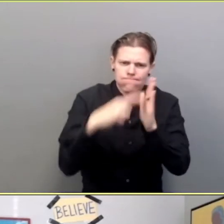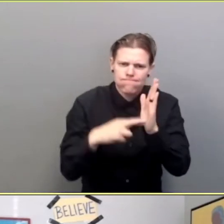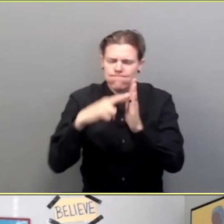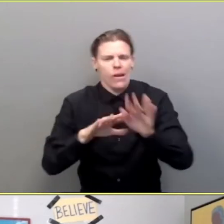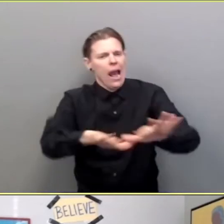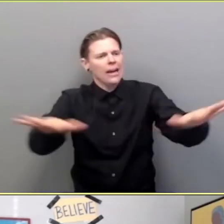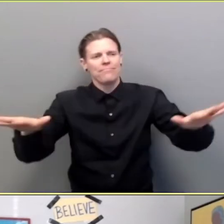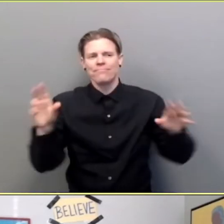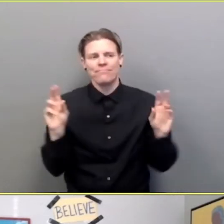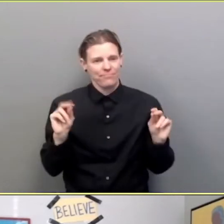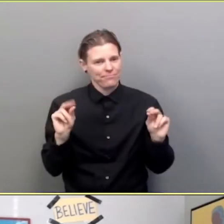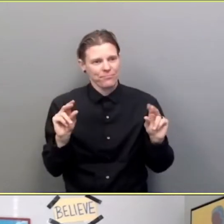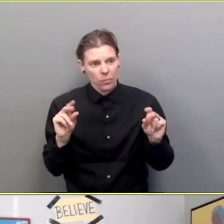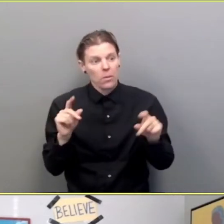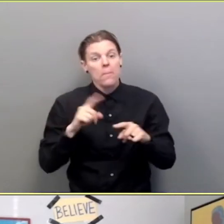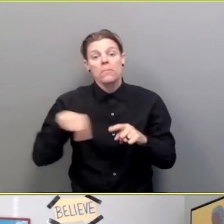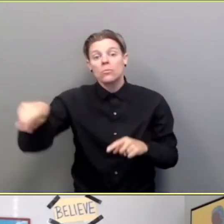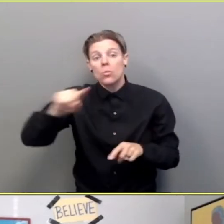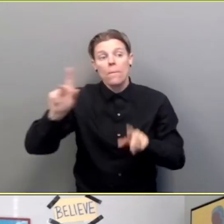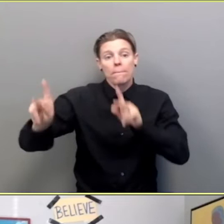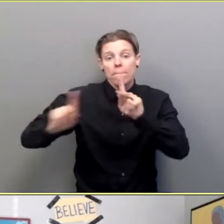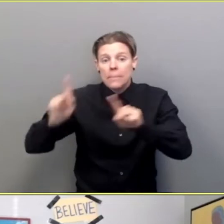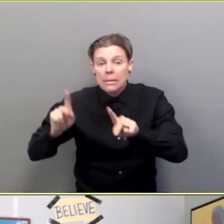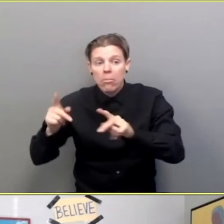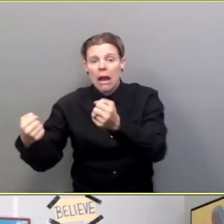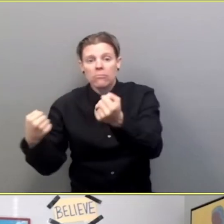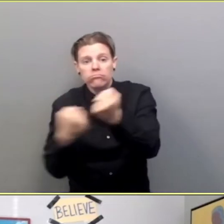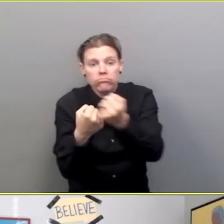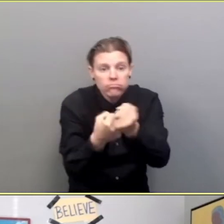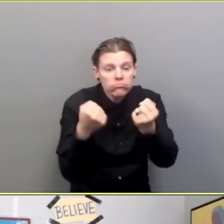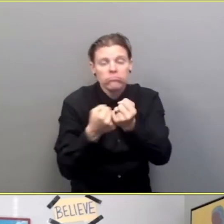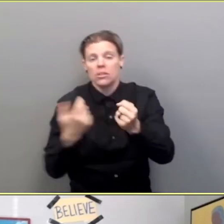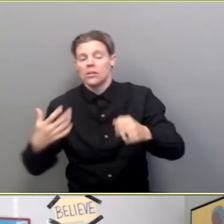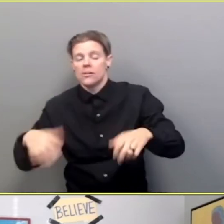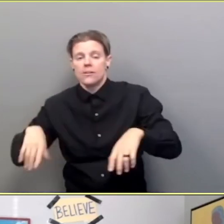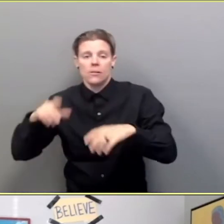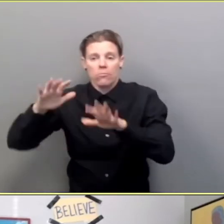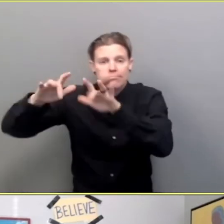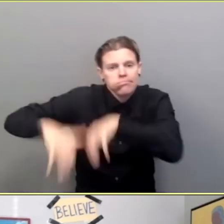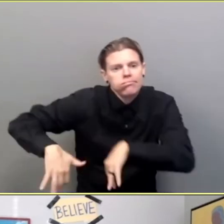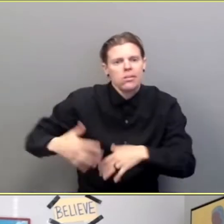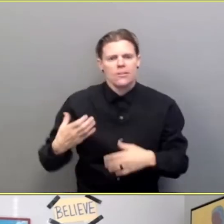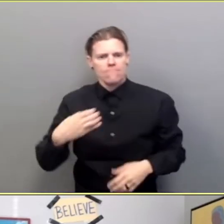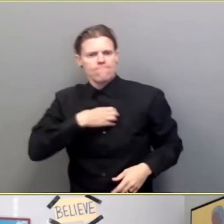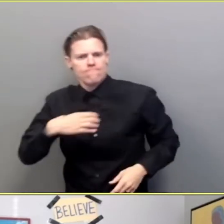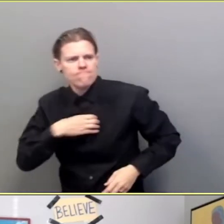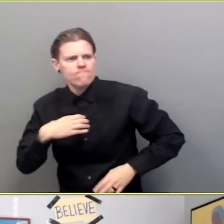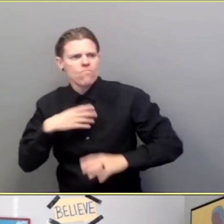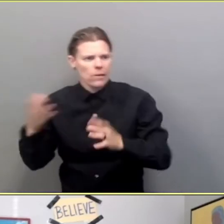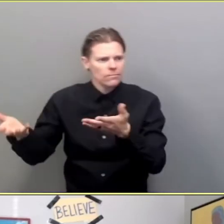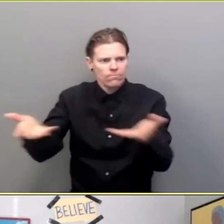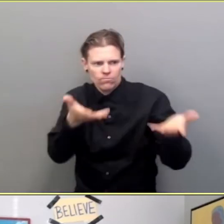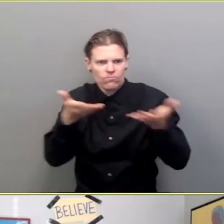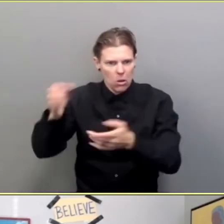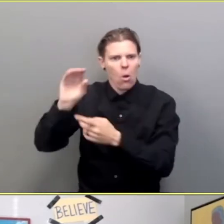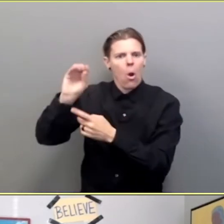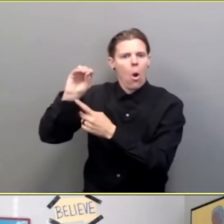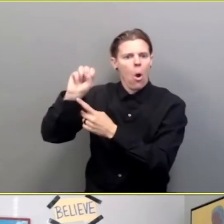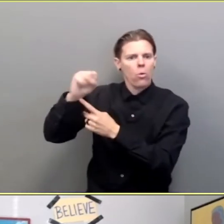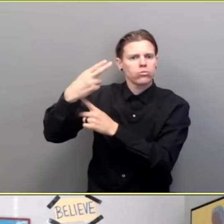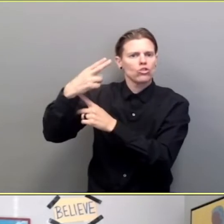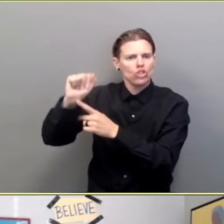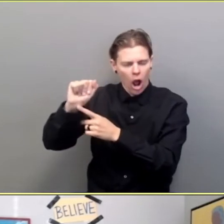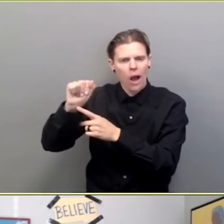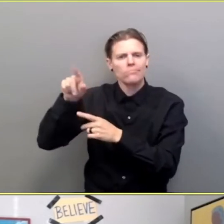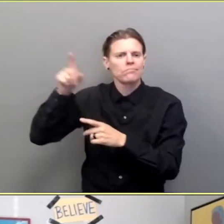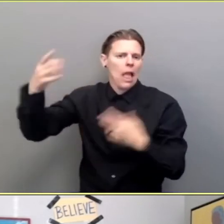Our environment department does actually through OSHA get involved in workplace violations. You know, sometimes, I